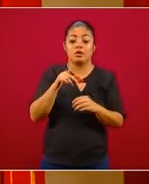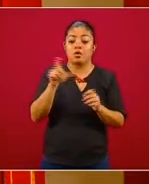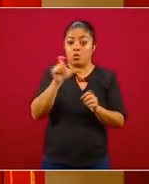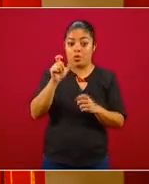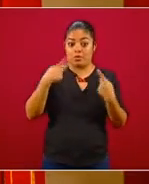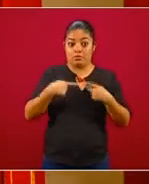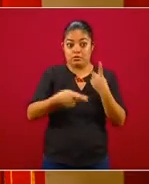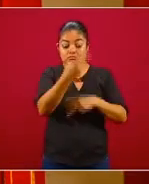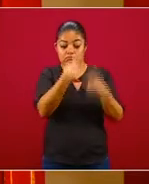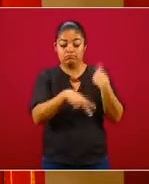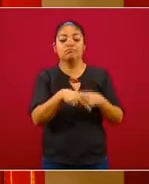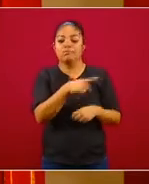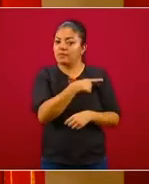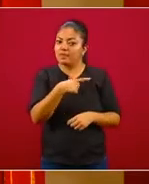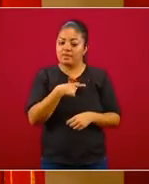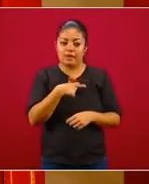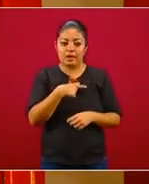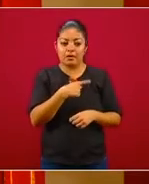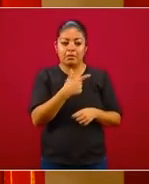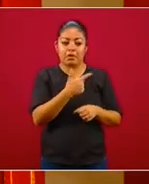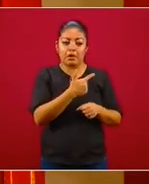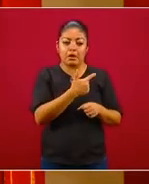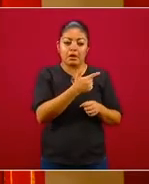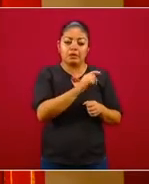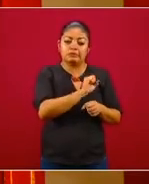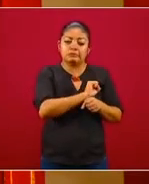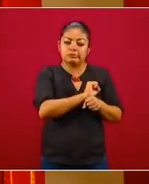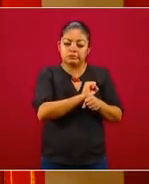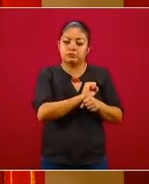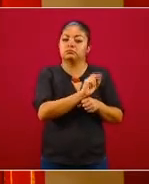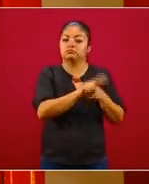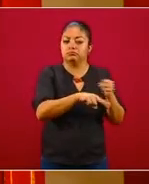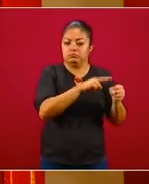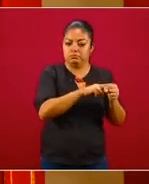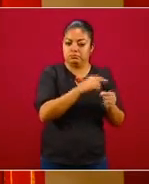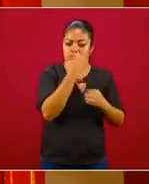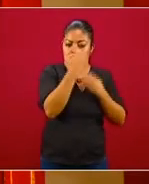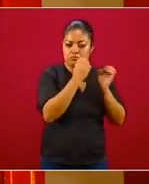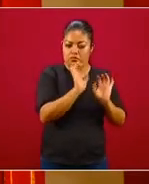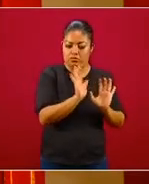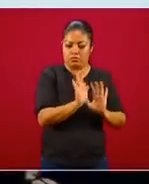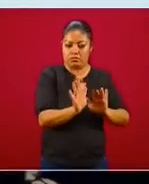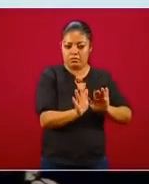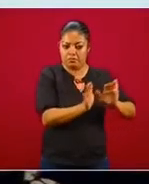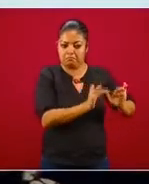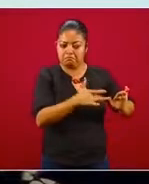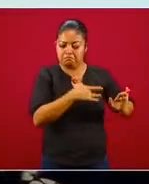confirmed or denied as COVID-infected patients.